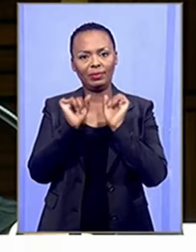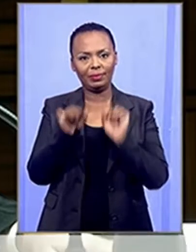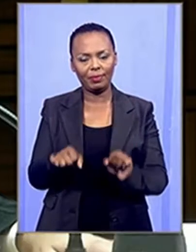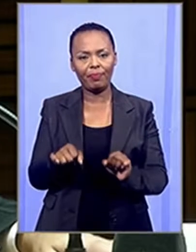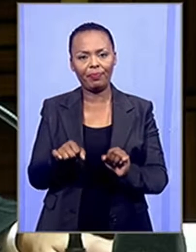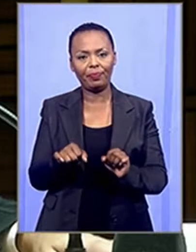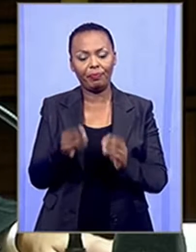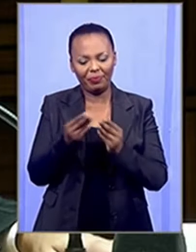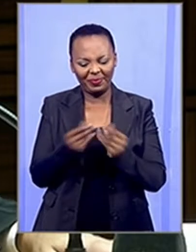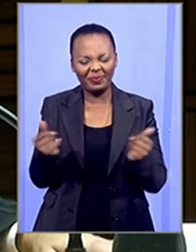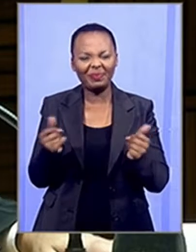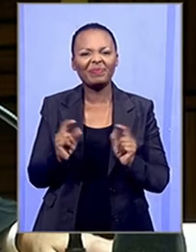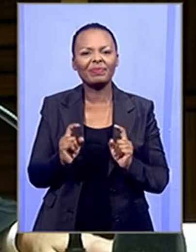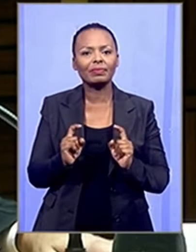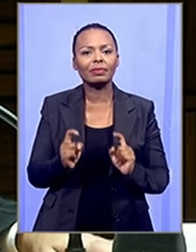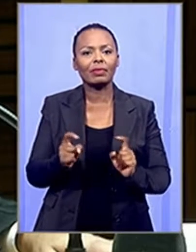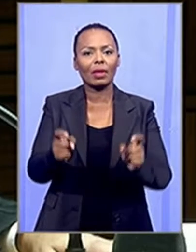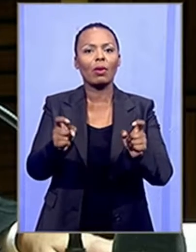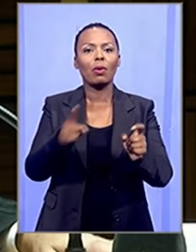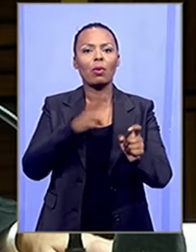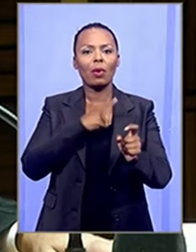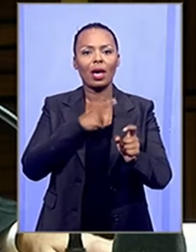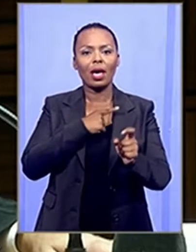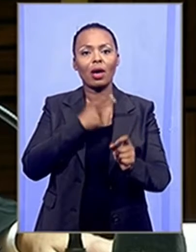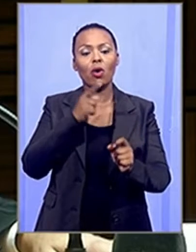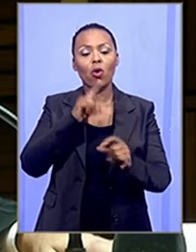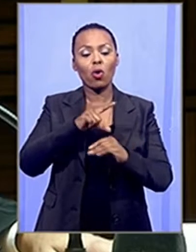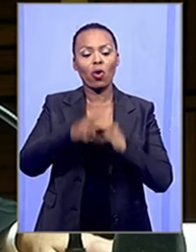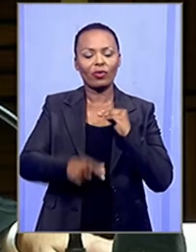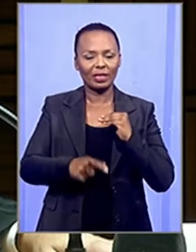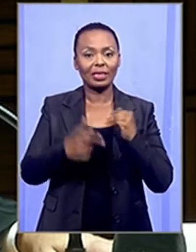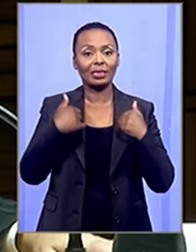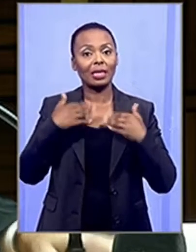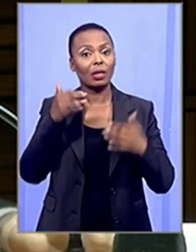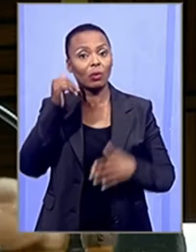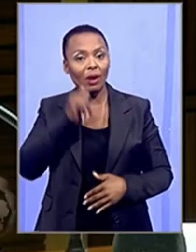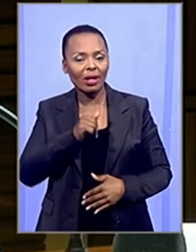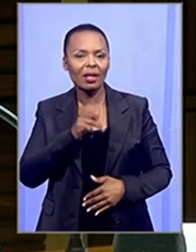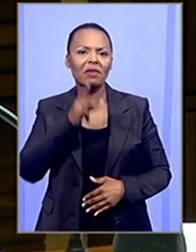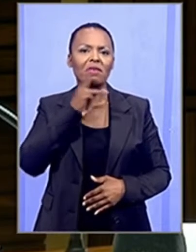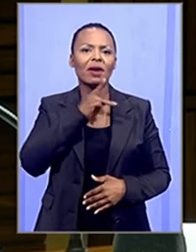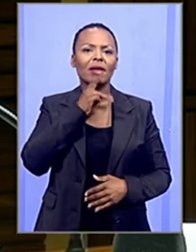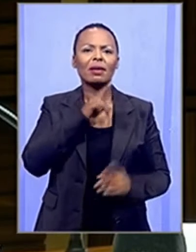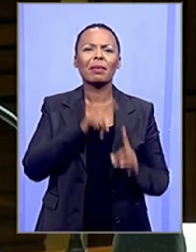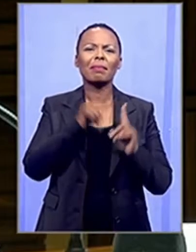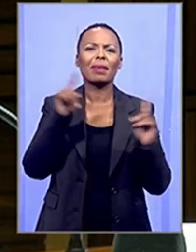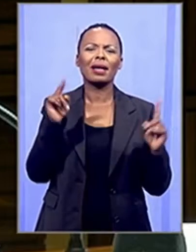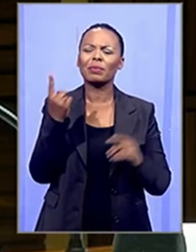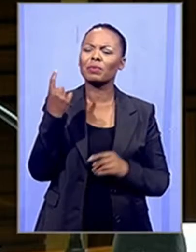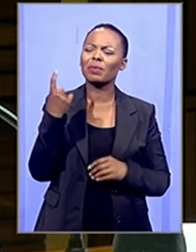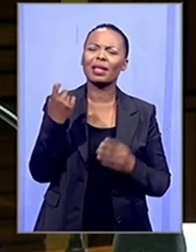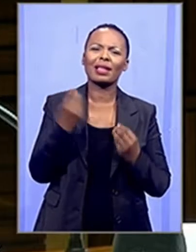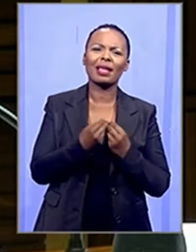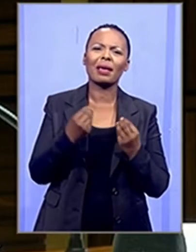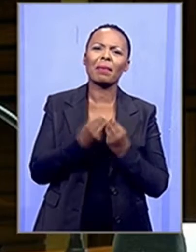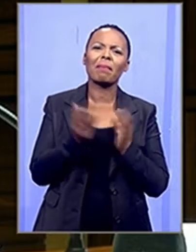resolved urgently because the conference is on Friday, starts on Friday. But that is only one thing.